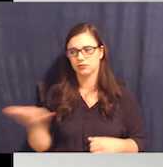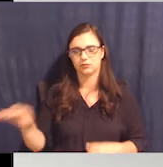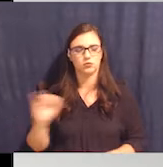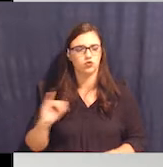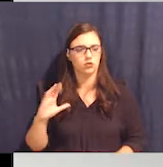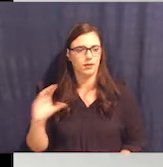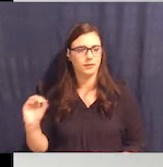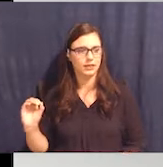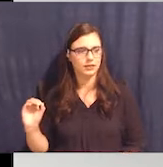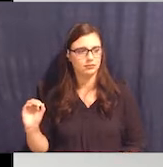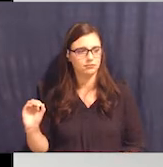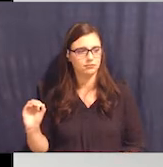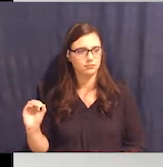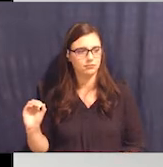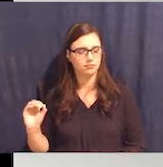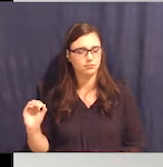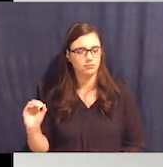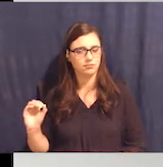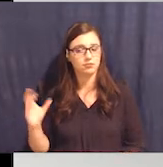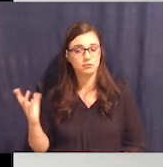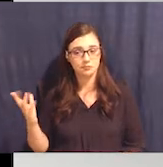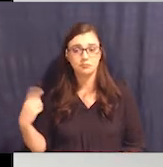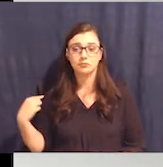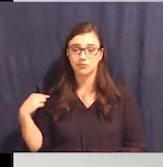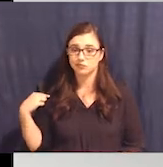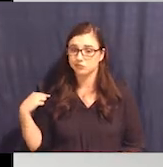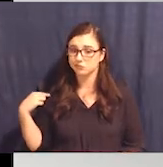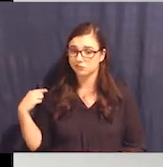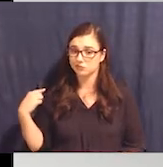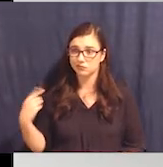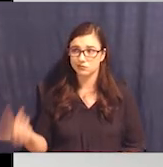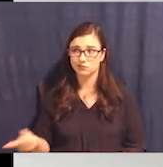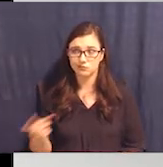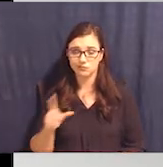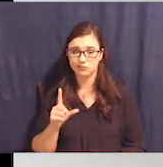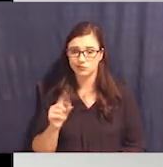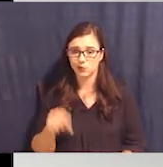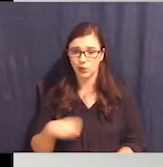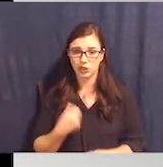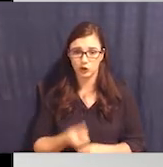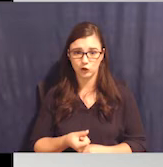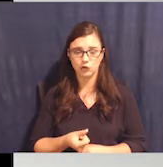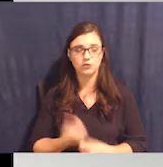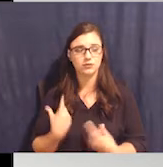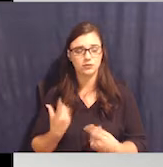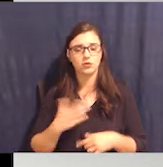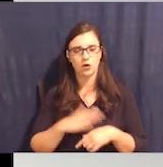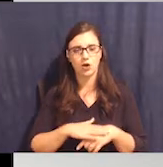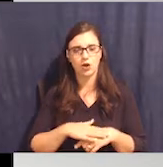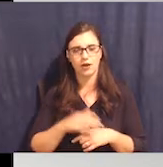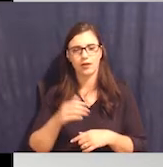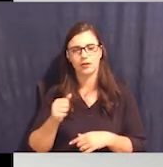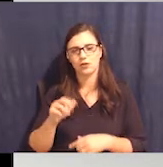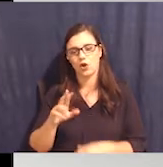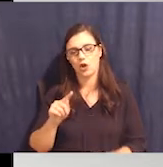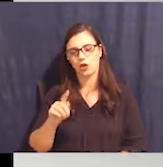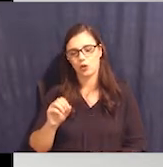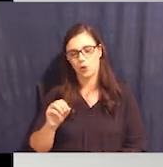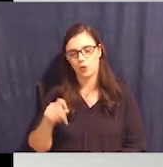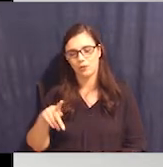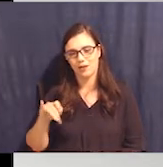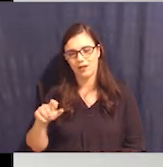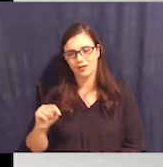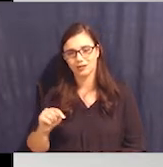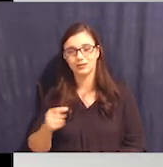send that to the insurance company. So ever since, for like 20 years, it's been on what I call